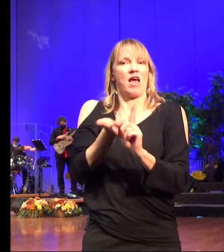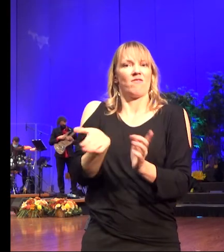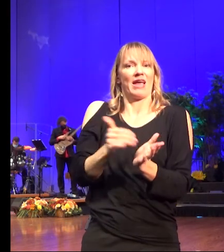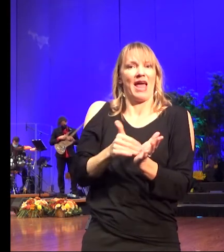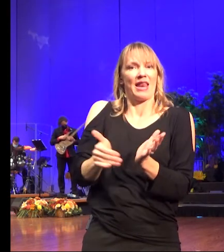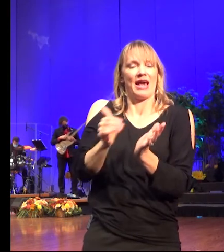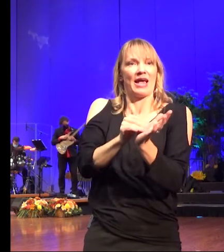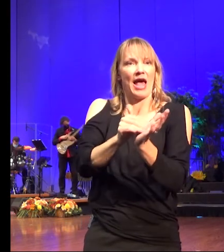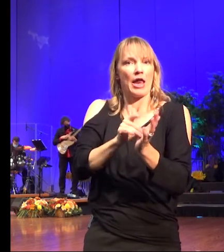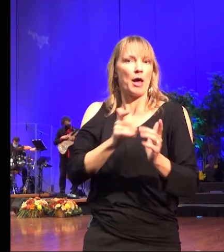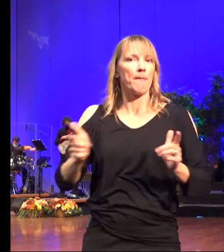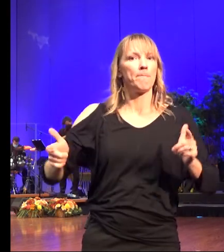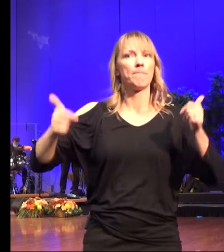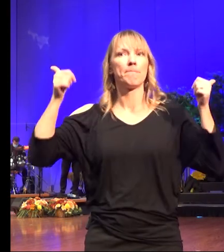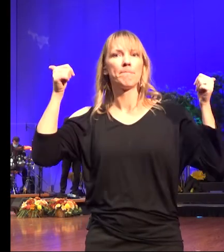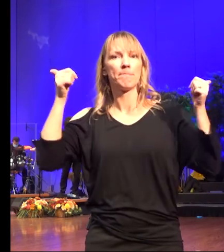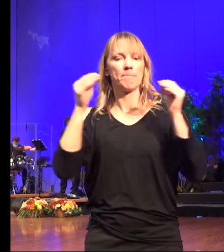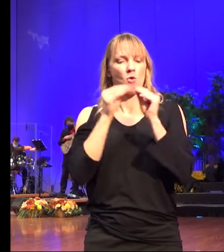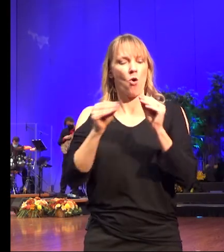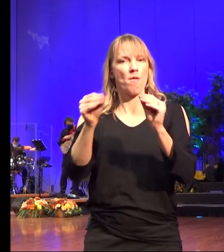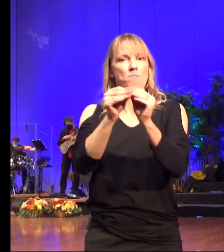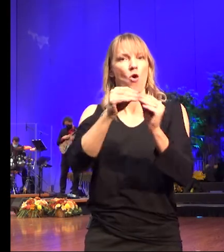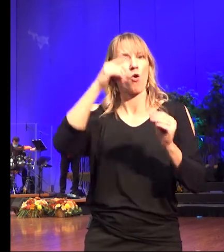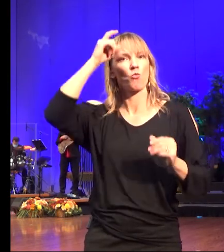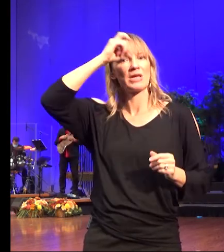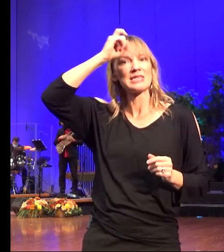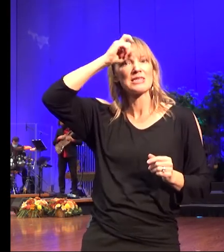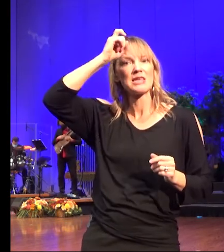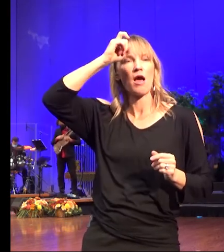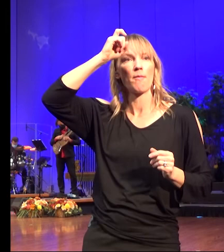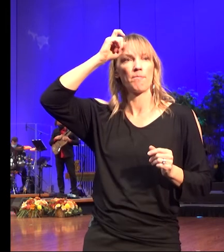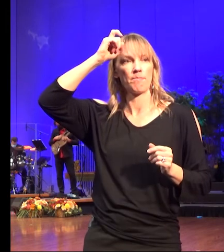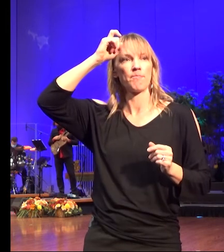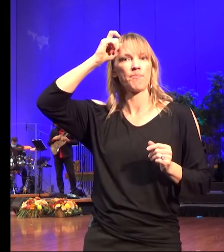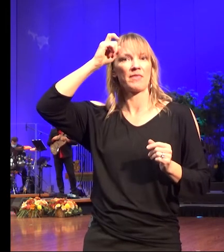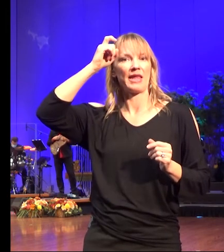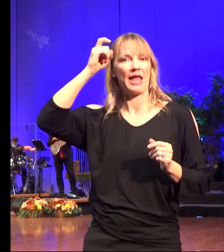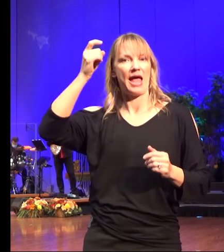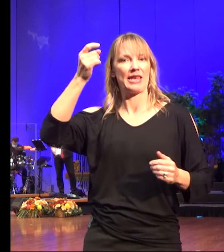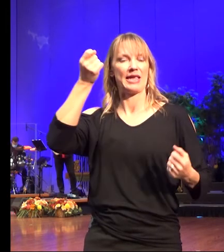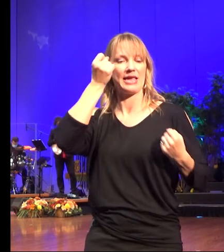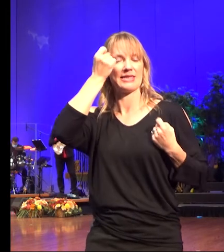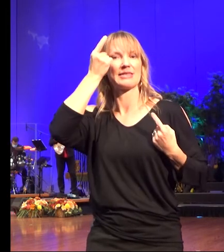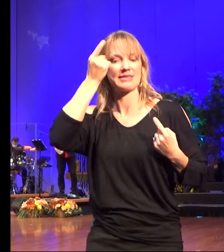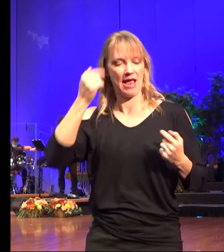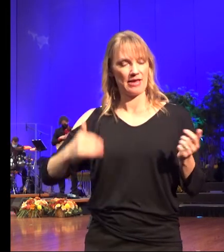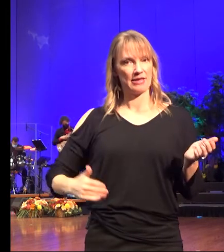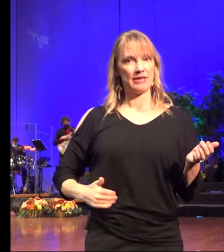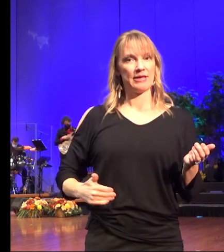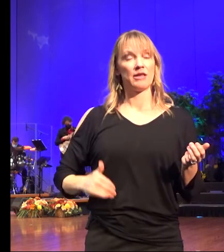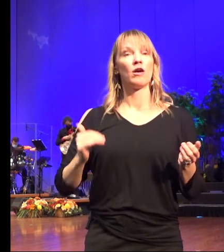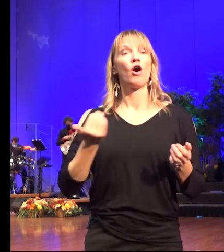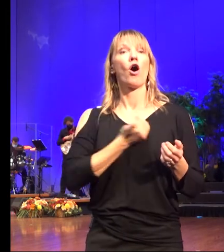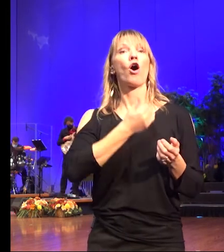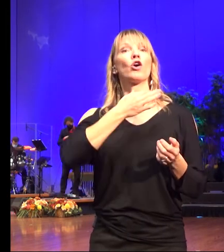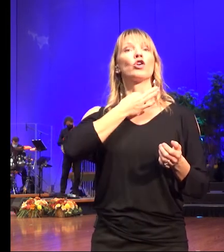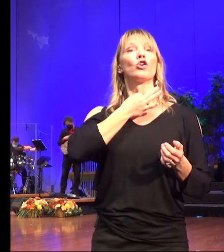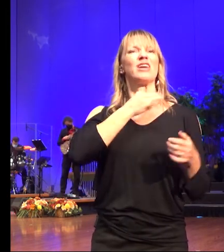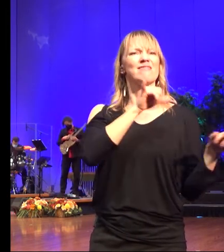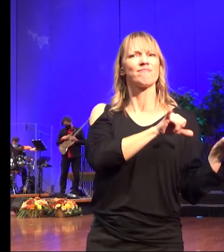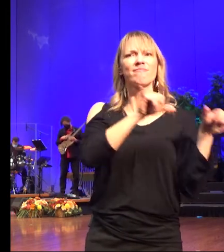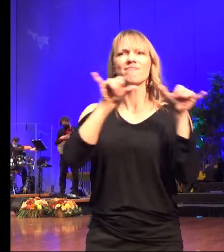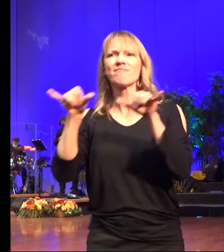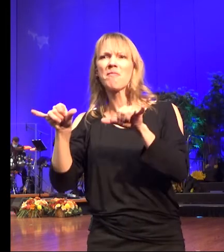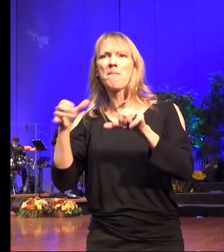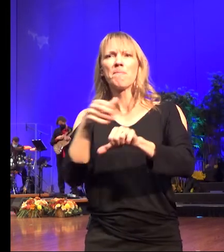itself in greater and greater arcs of wisdom and insight. Our curiosity